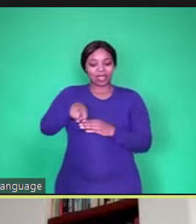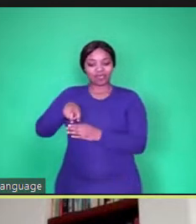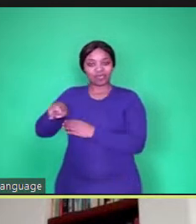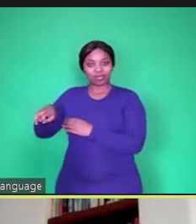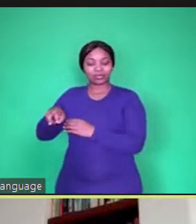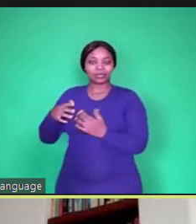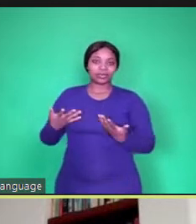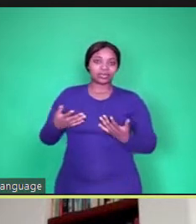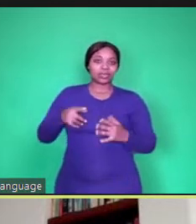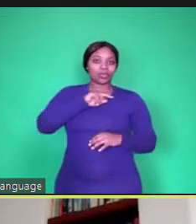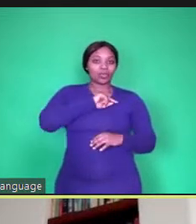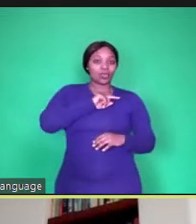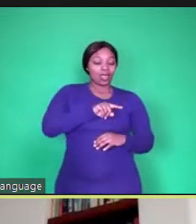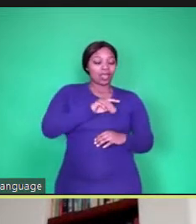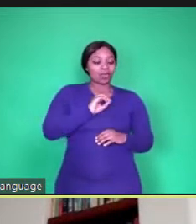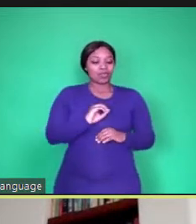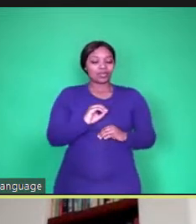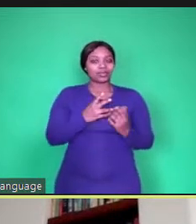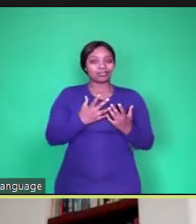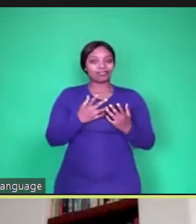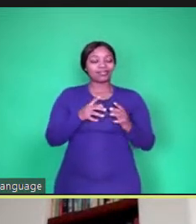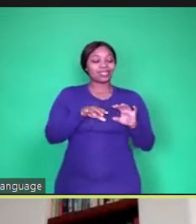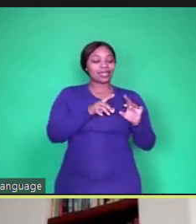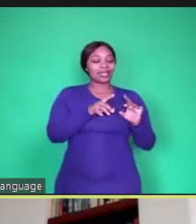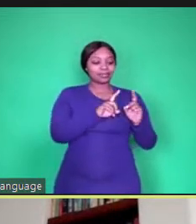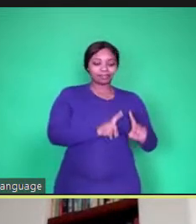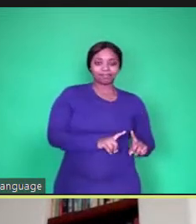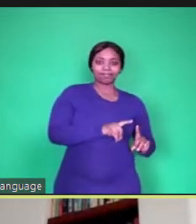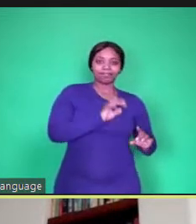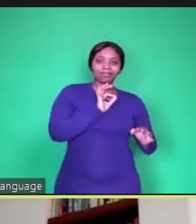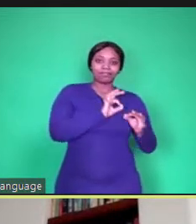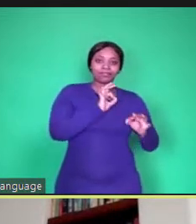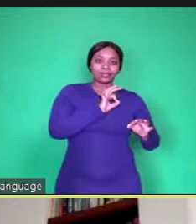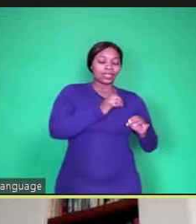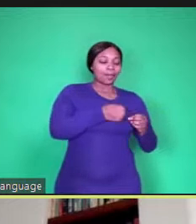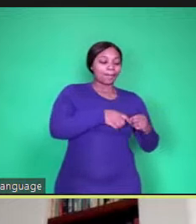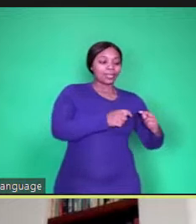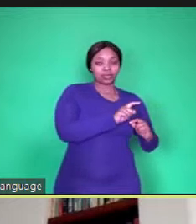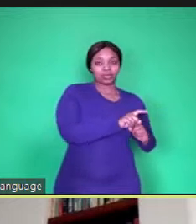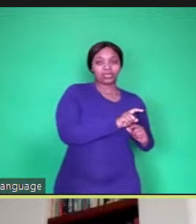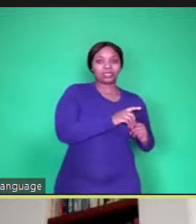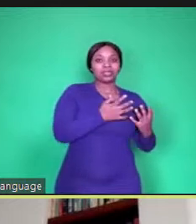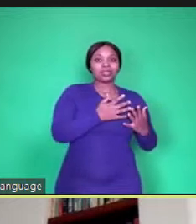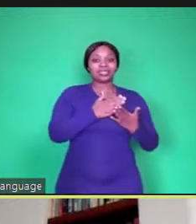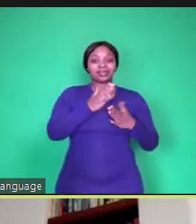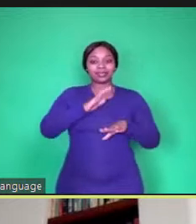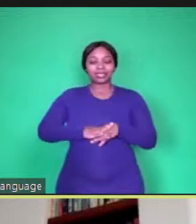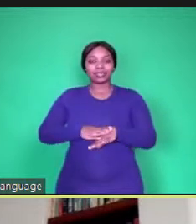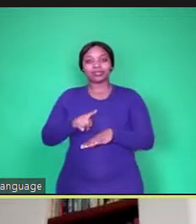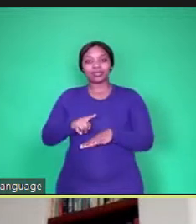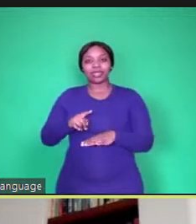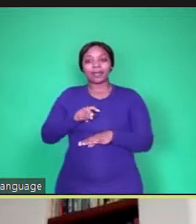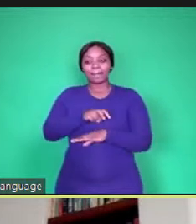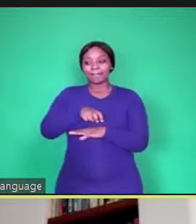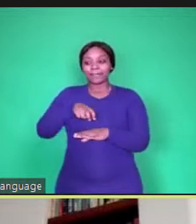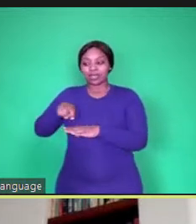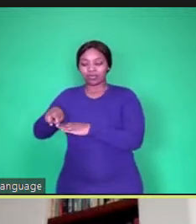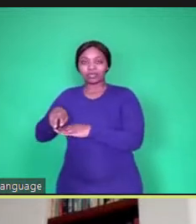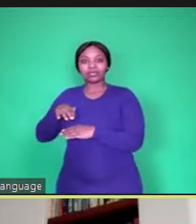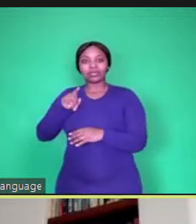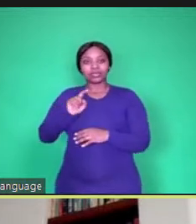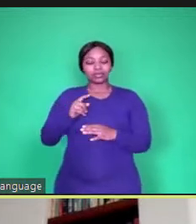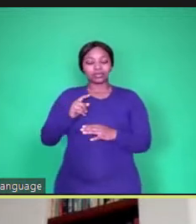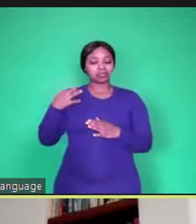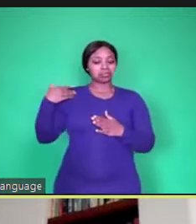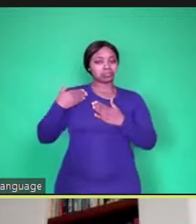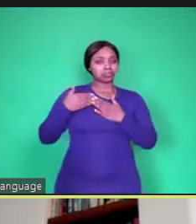at times the double-rootedness of migrants. And this translocality was enforced during the decades of apartheid,